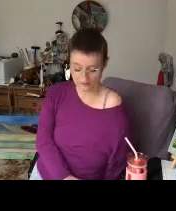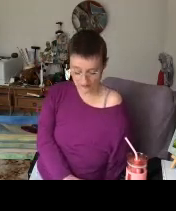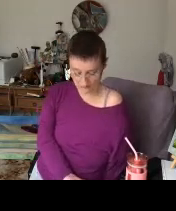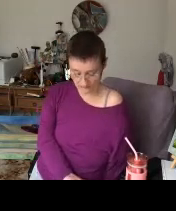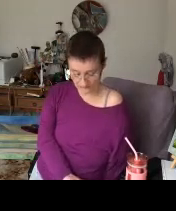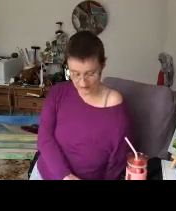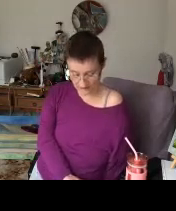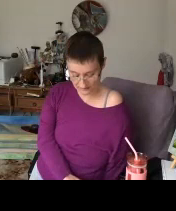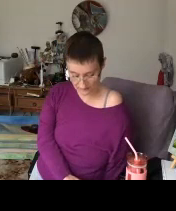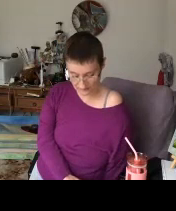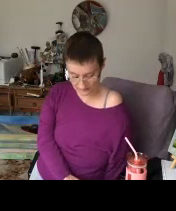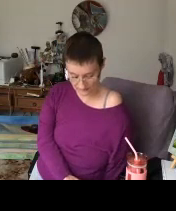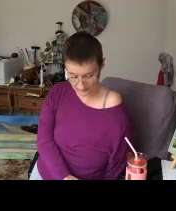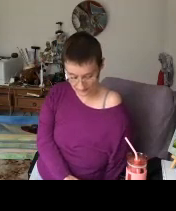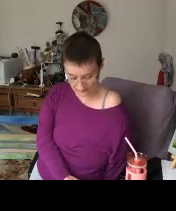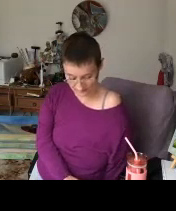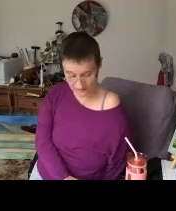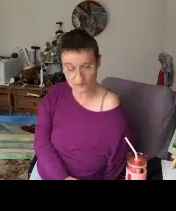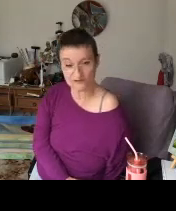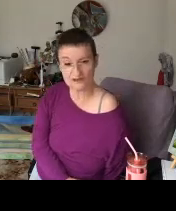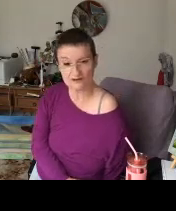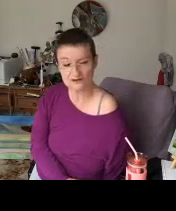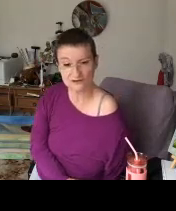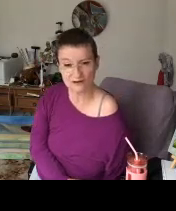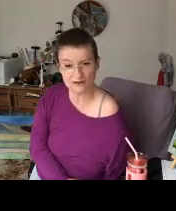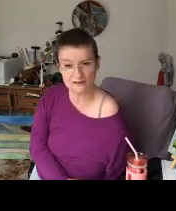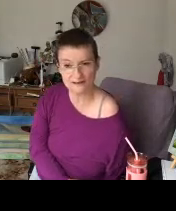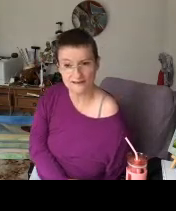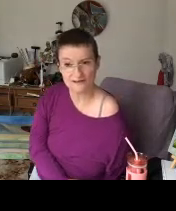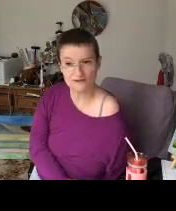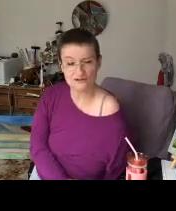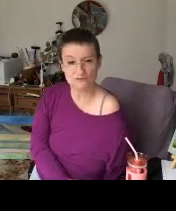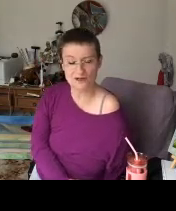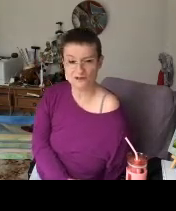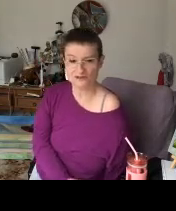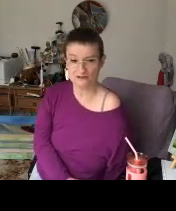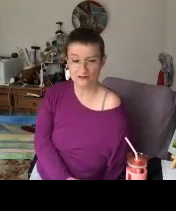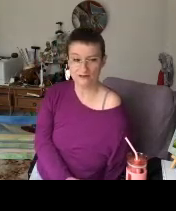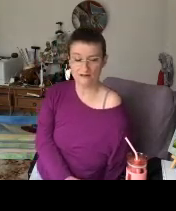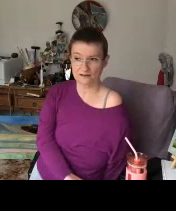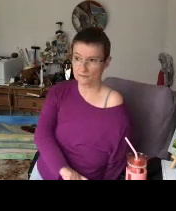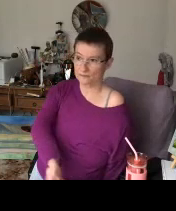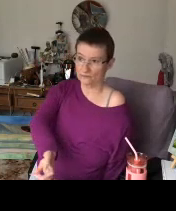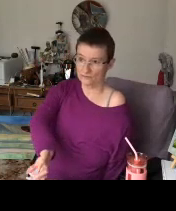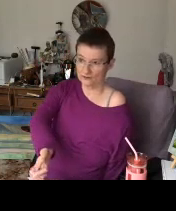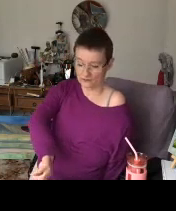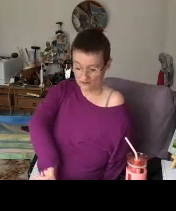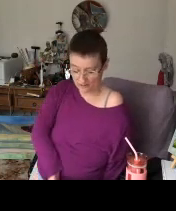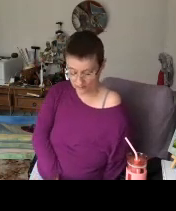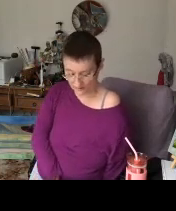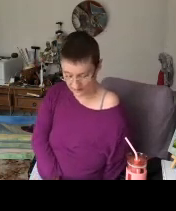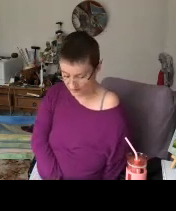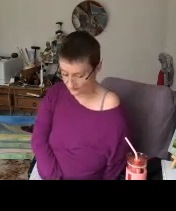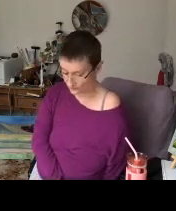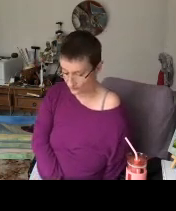is one of the directors and the founder of Disability Arts Online, which is where we see